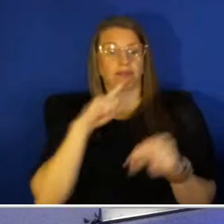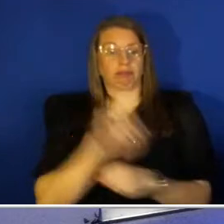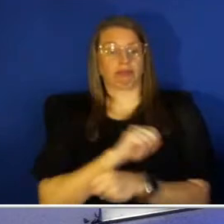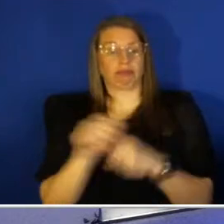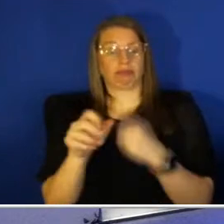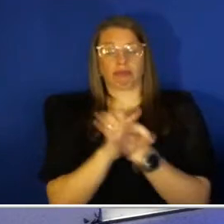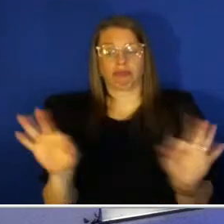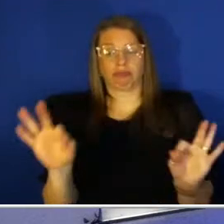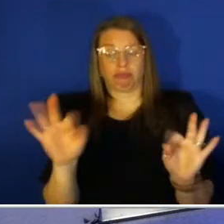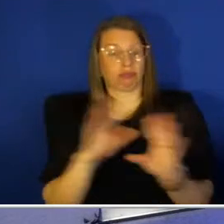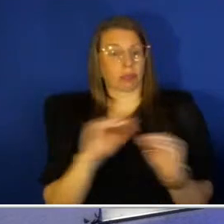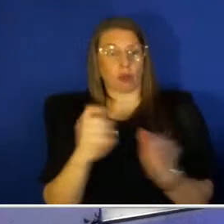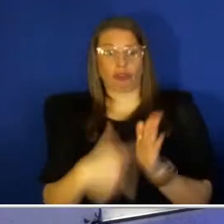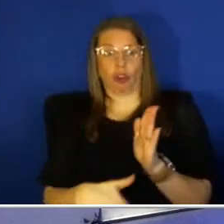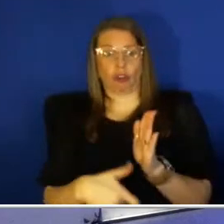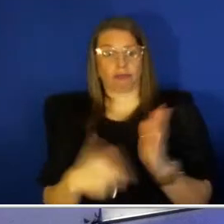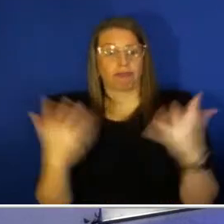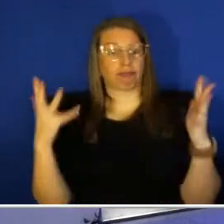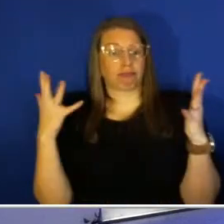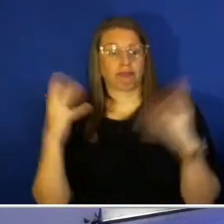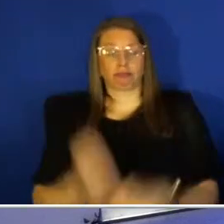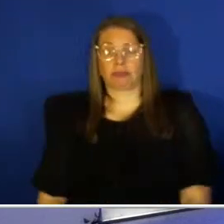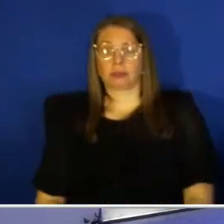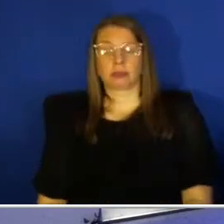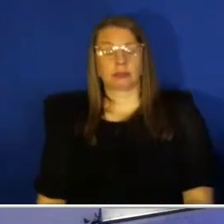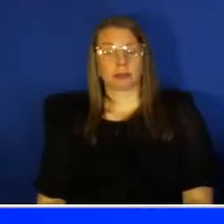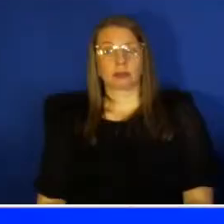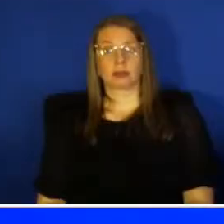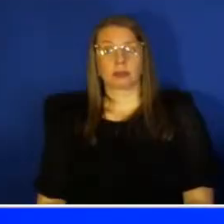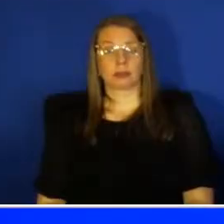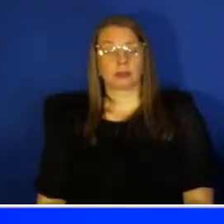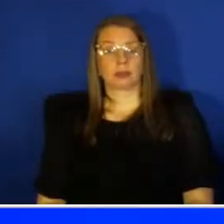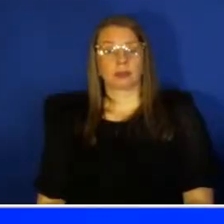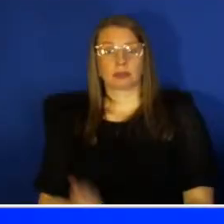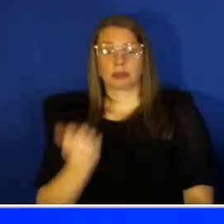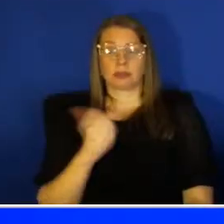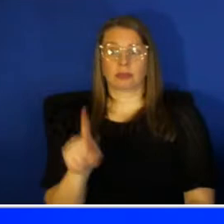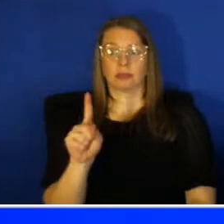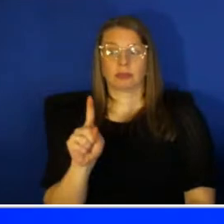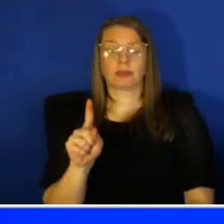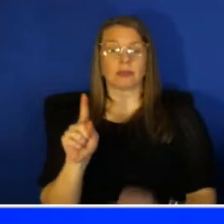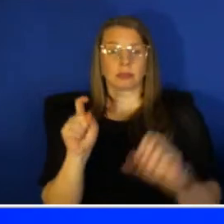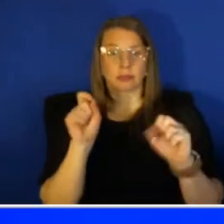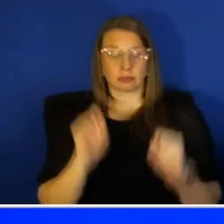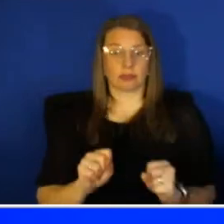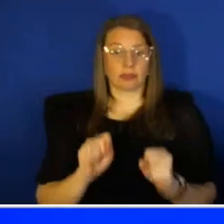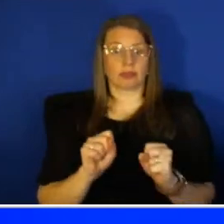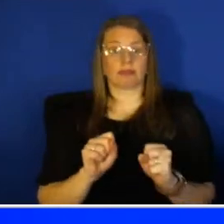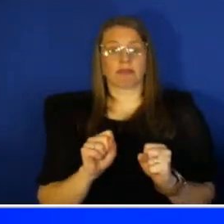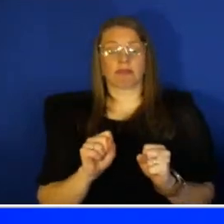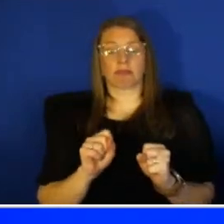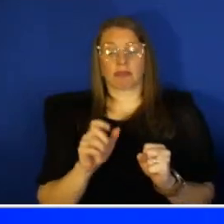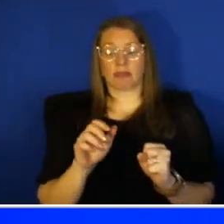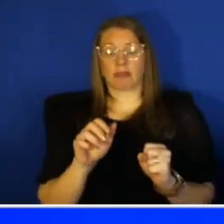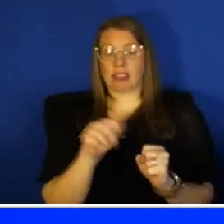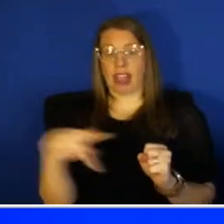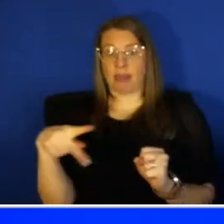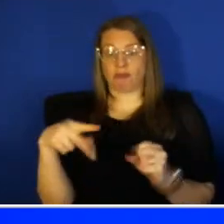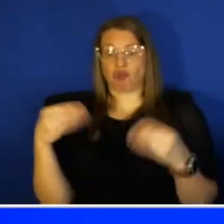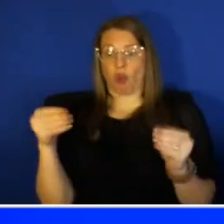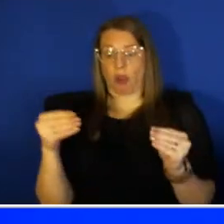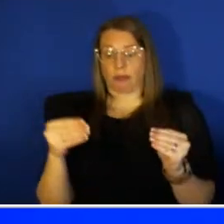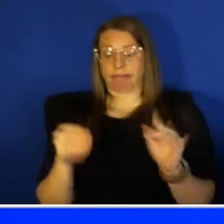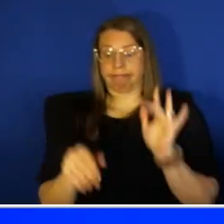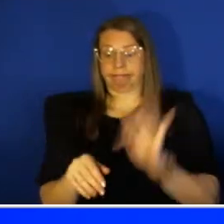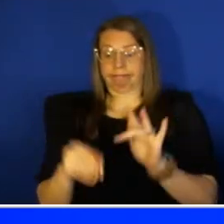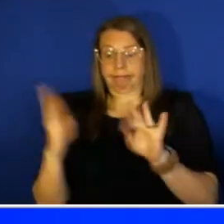There is no charge whatsoever. And anybody could just go to the App Store and download the app, and it